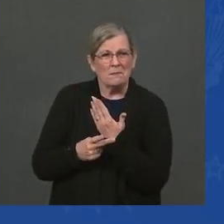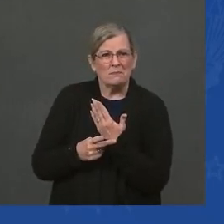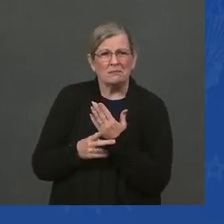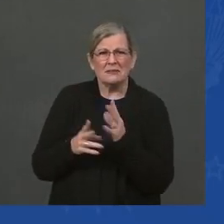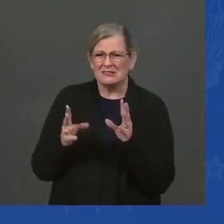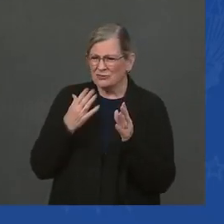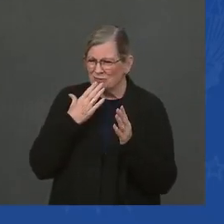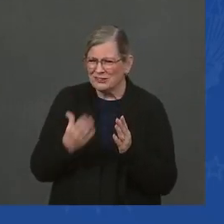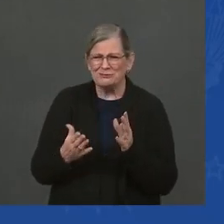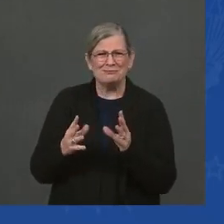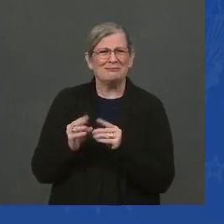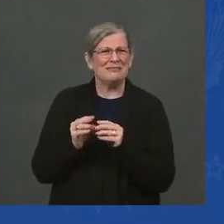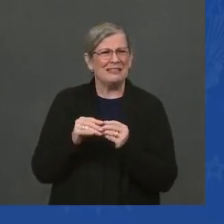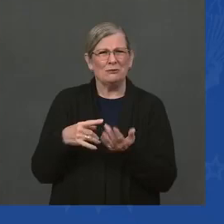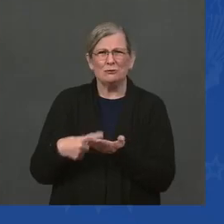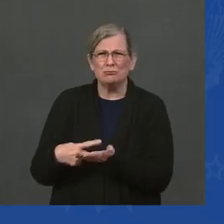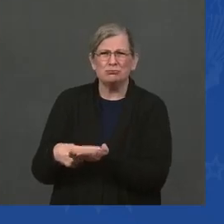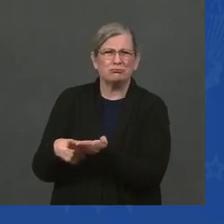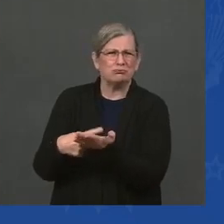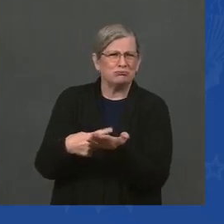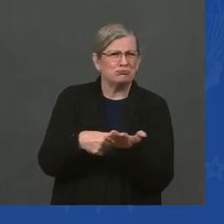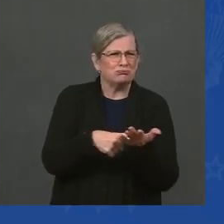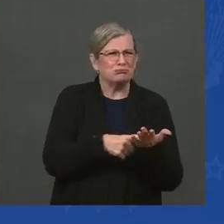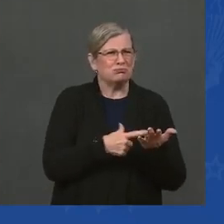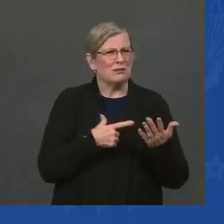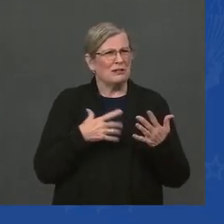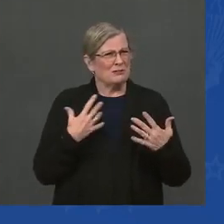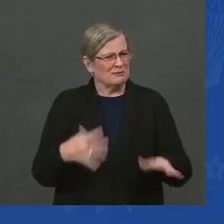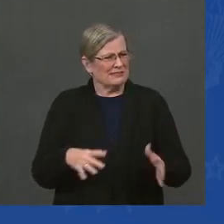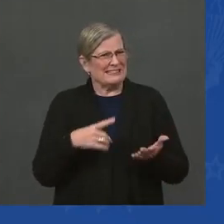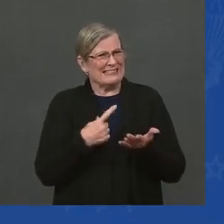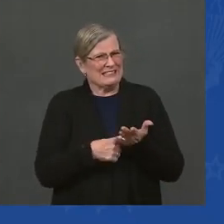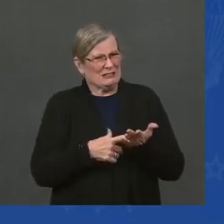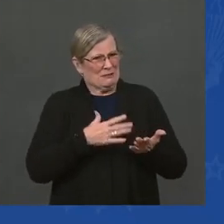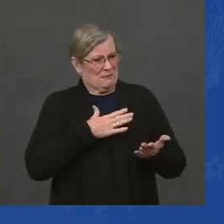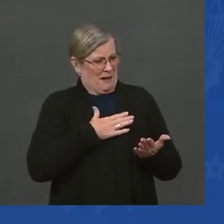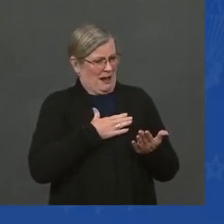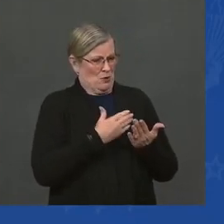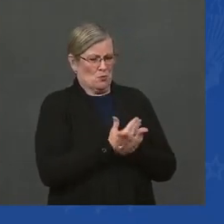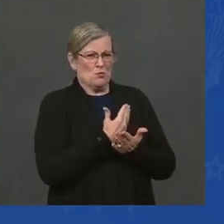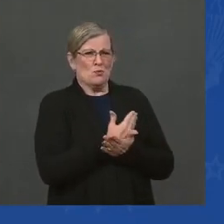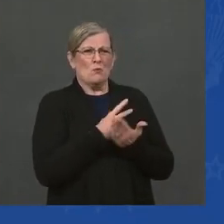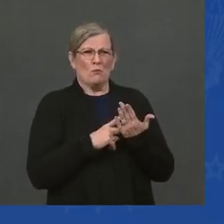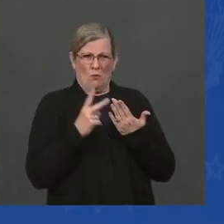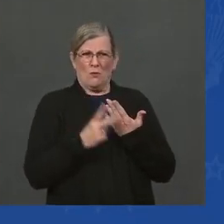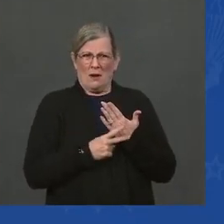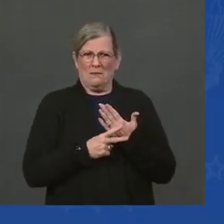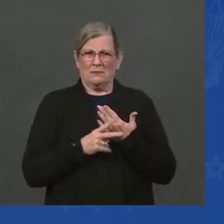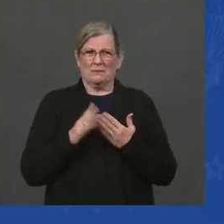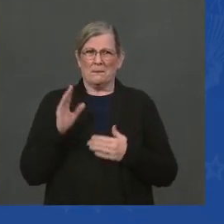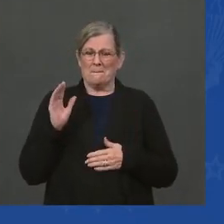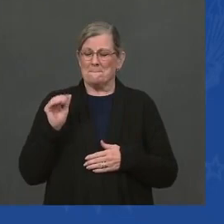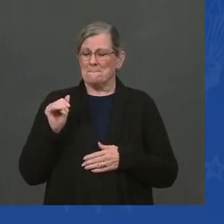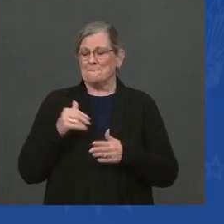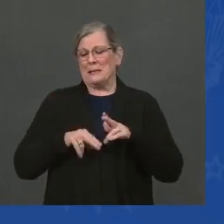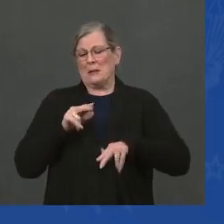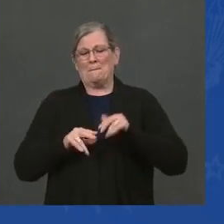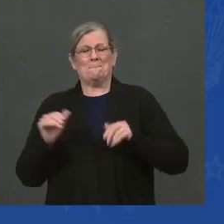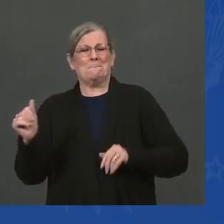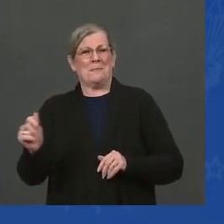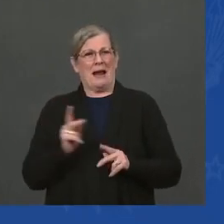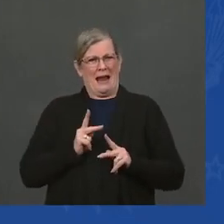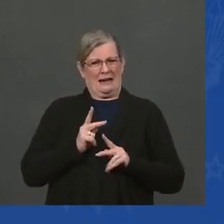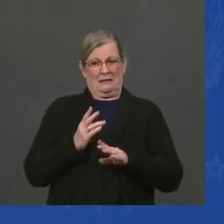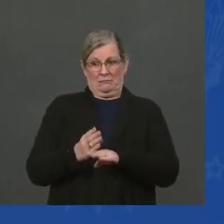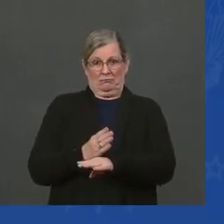my Build Back Better initiative, which is adopted by the G7, was that everything should be focused on, as